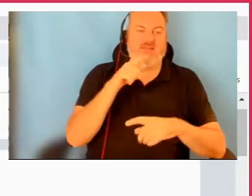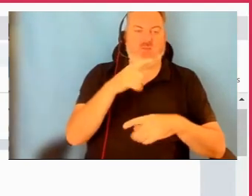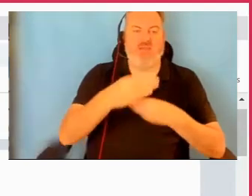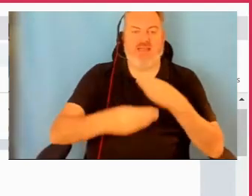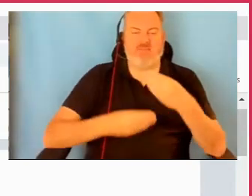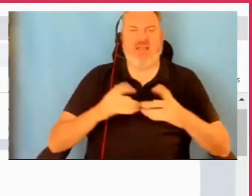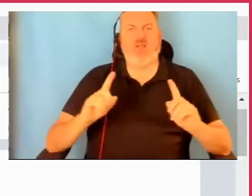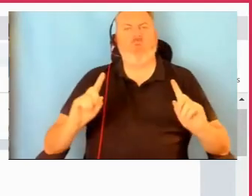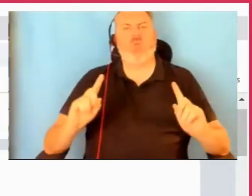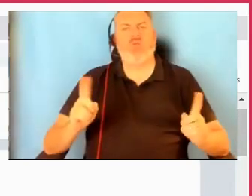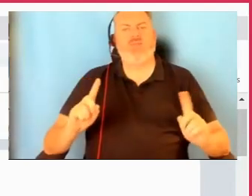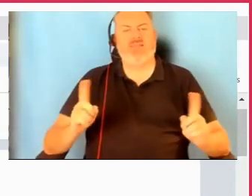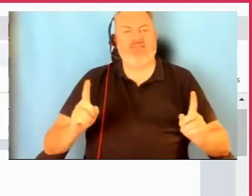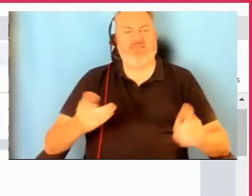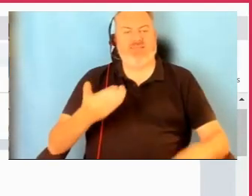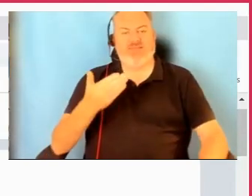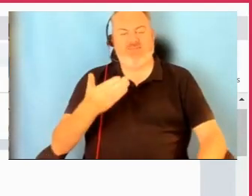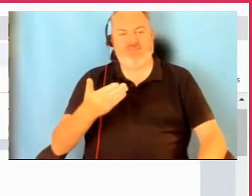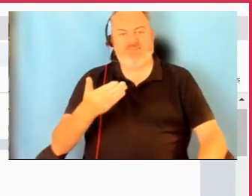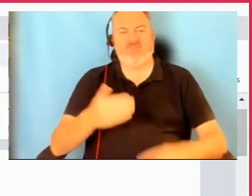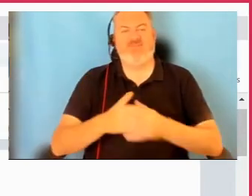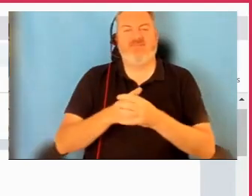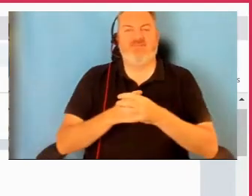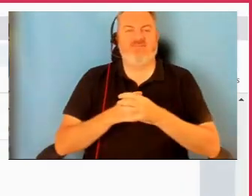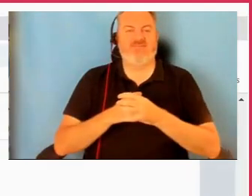we go down as to what daylight is.